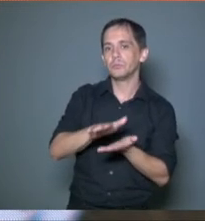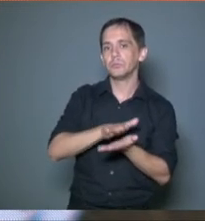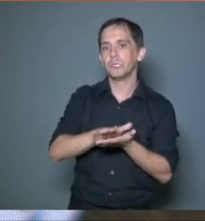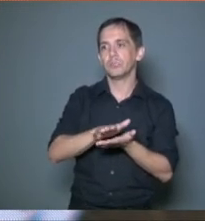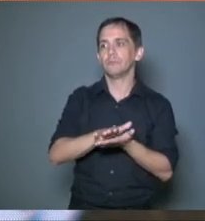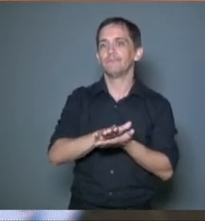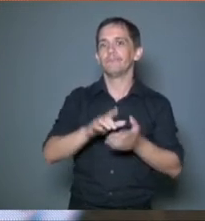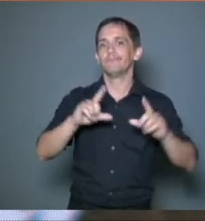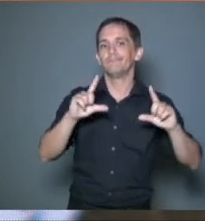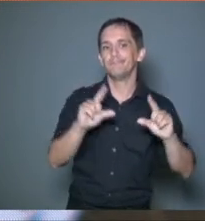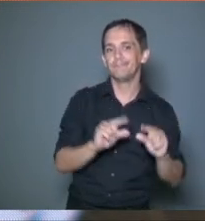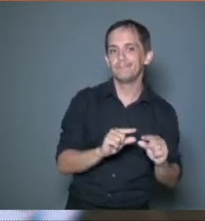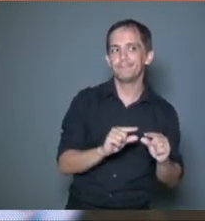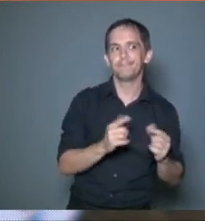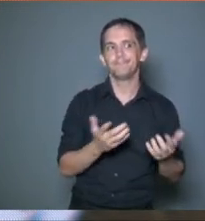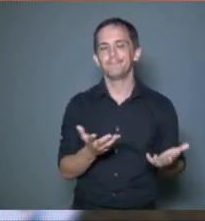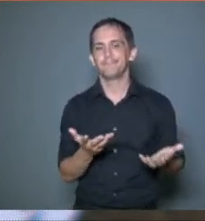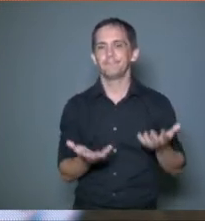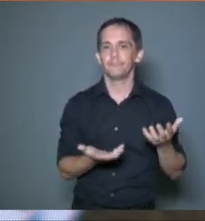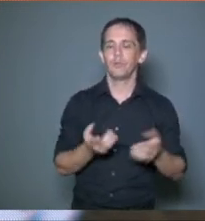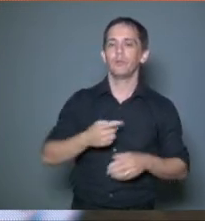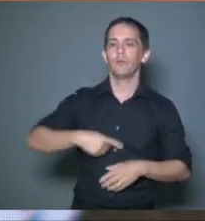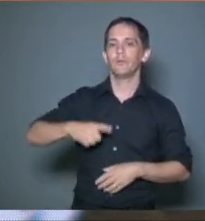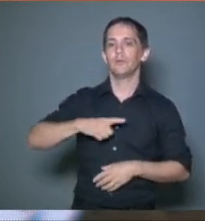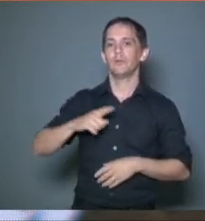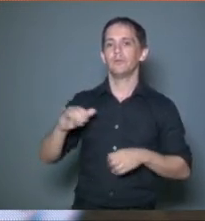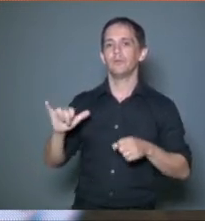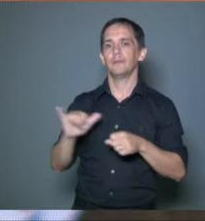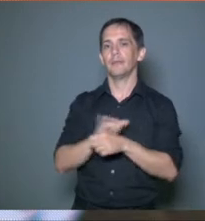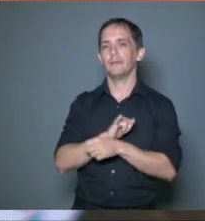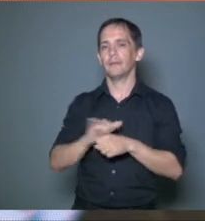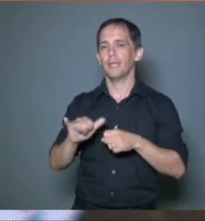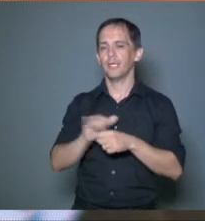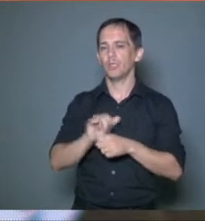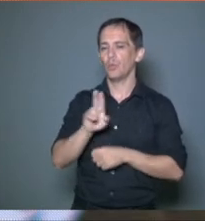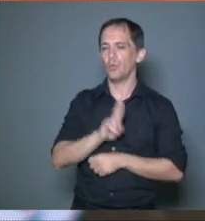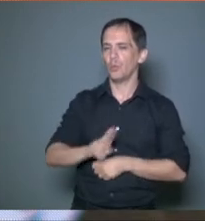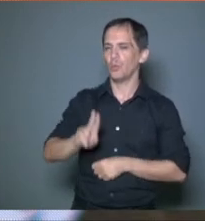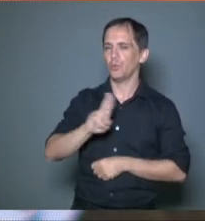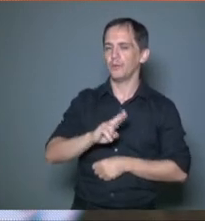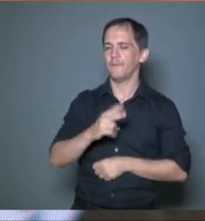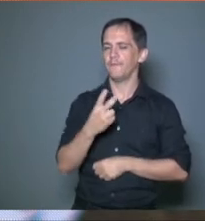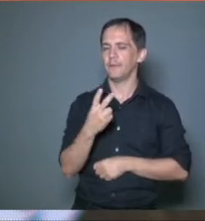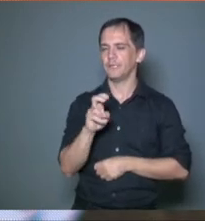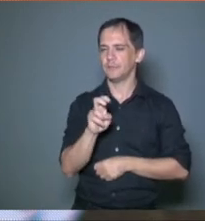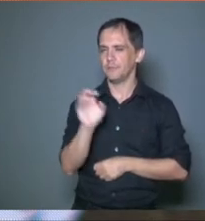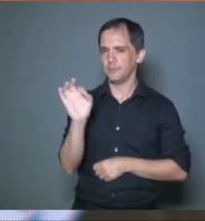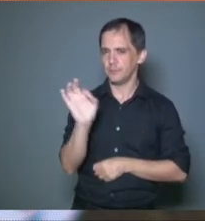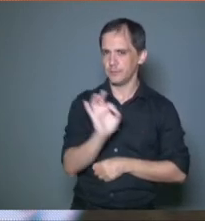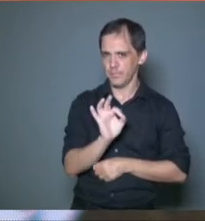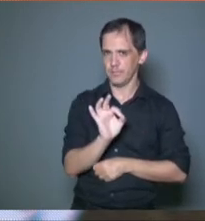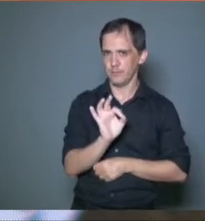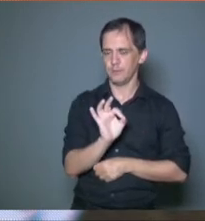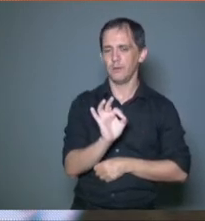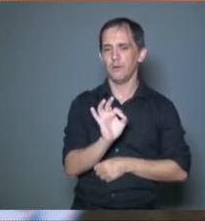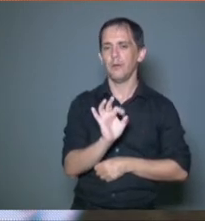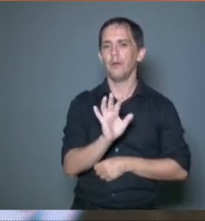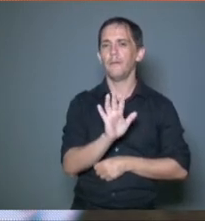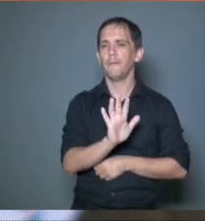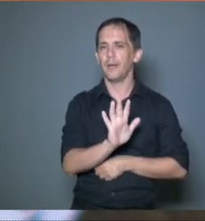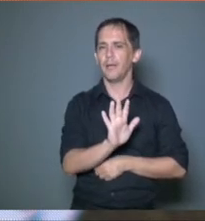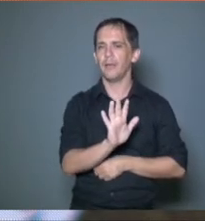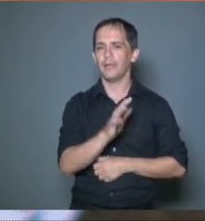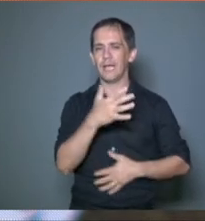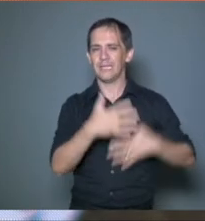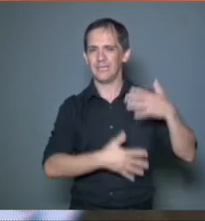So is it going to affect yields? Well, our strategy is to reduce the use of fertilizers by